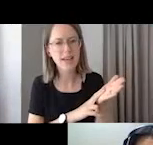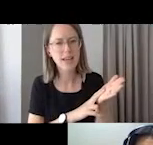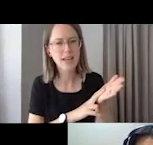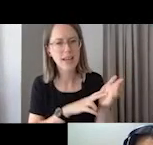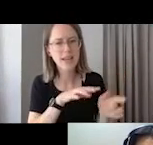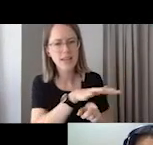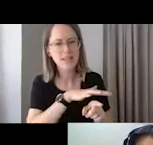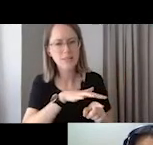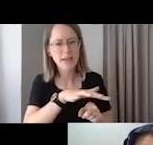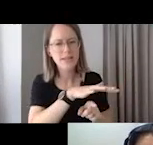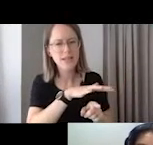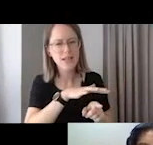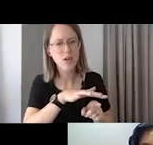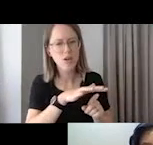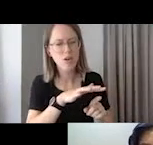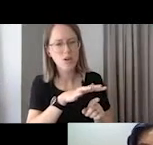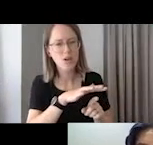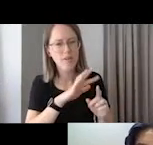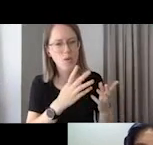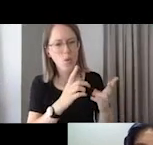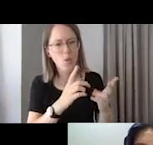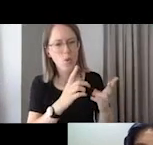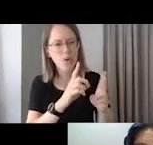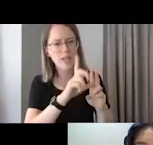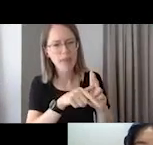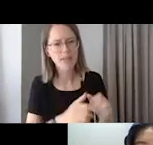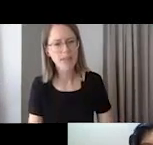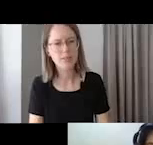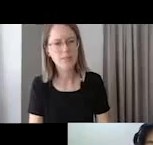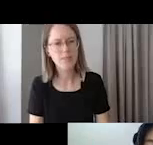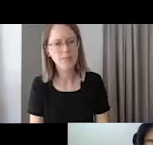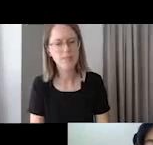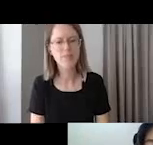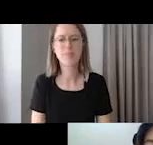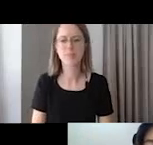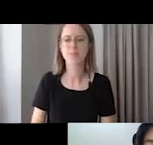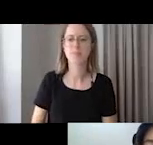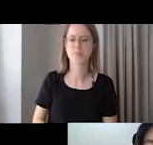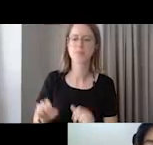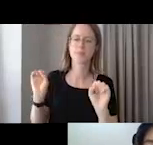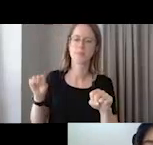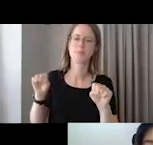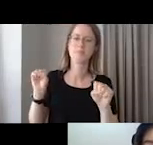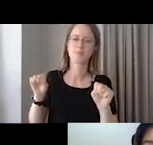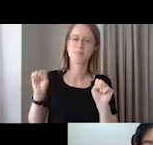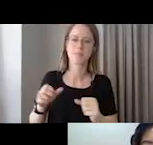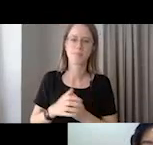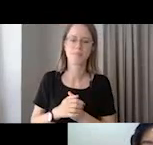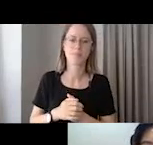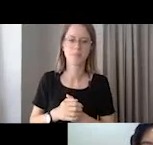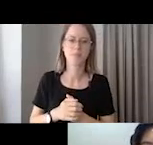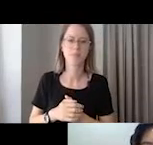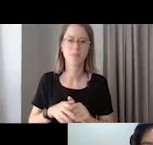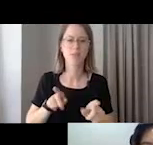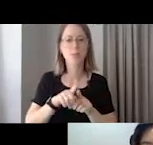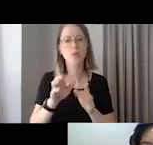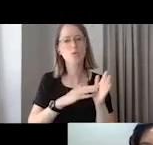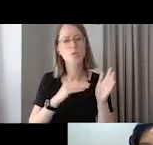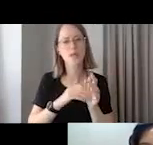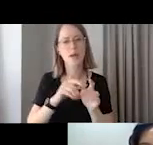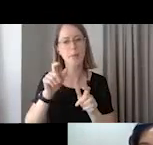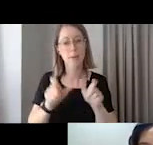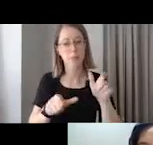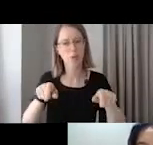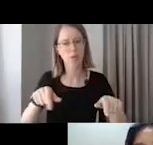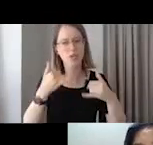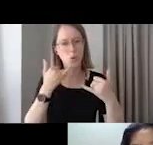space for disability. Yeah, so I'd say most New Zealanders on this call would